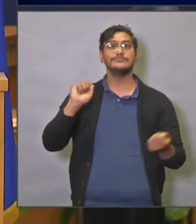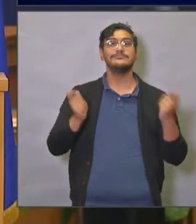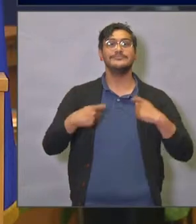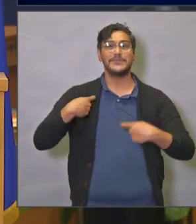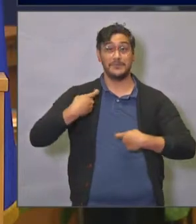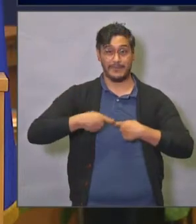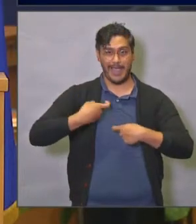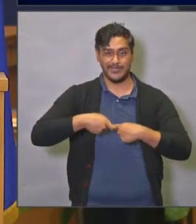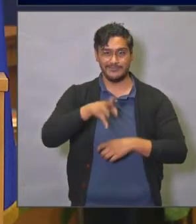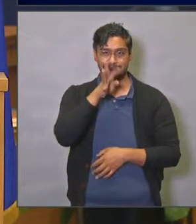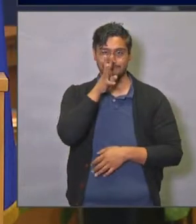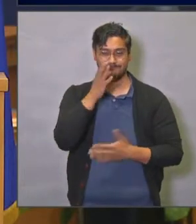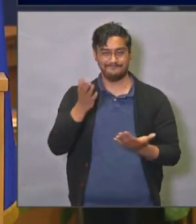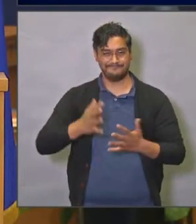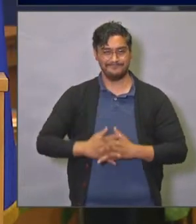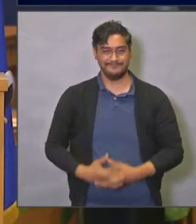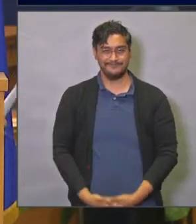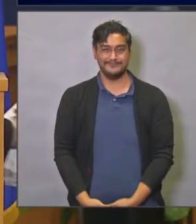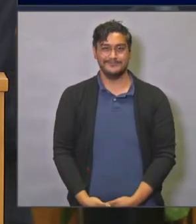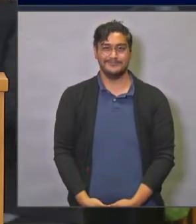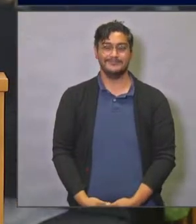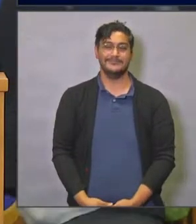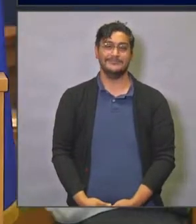Spanish from Jackie Valenzuela.